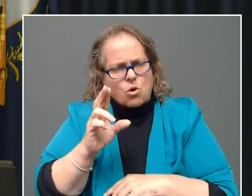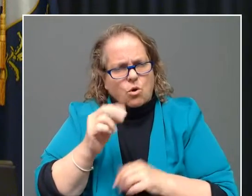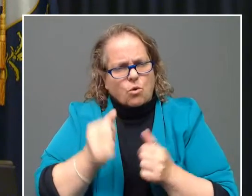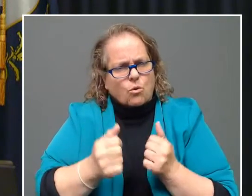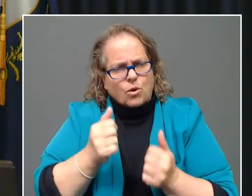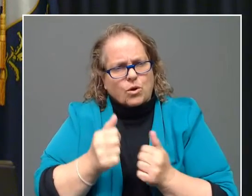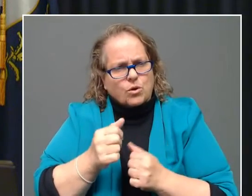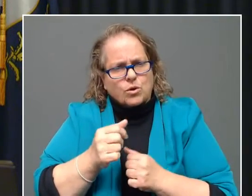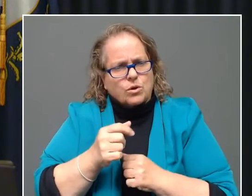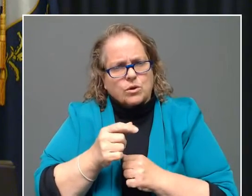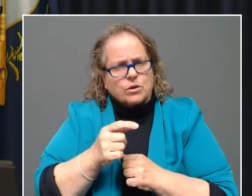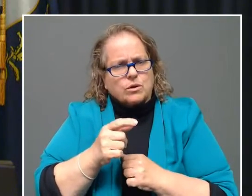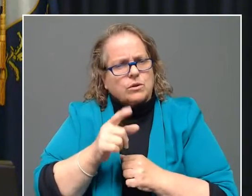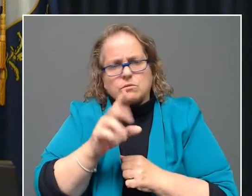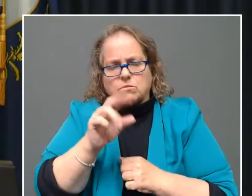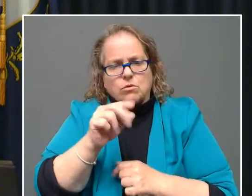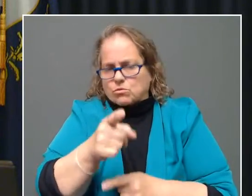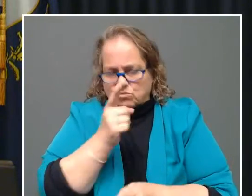Second point. It's